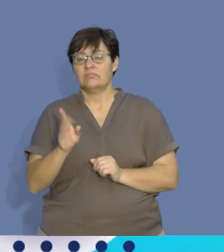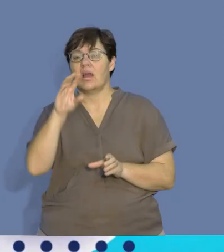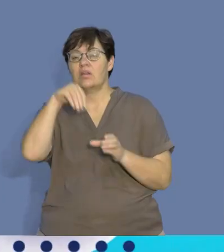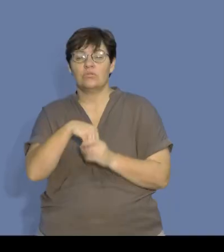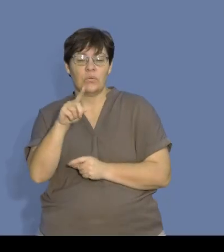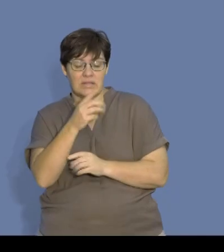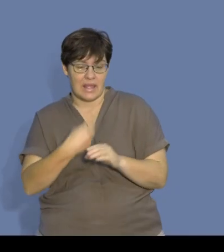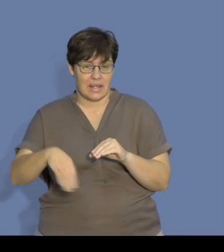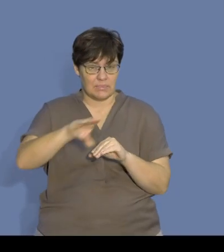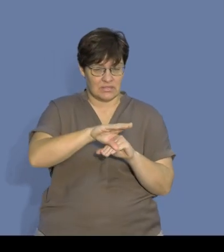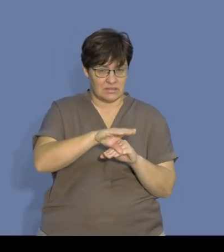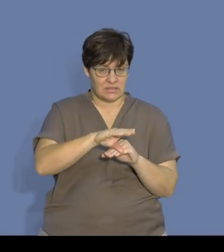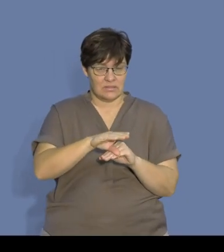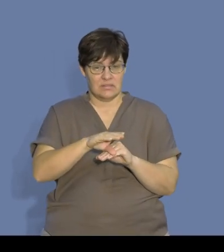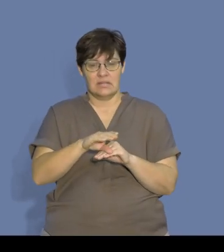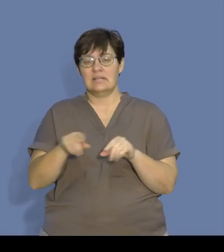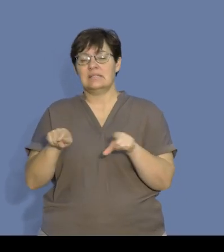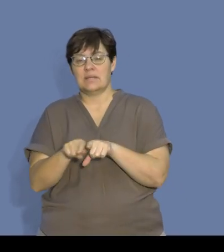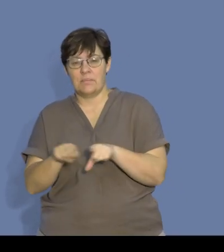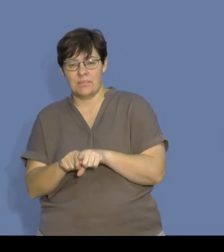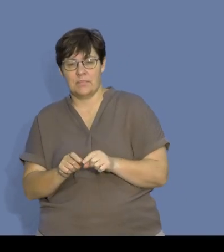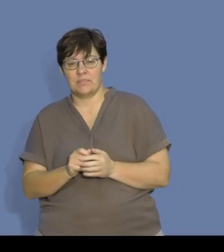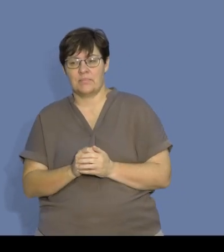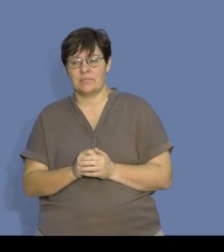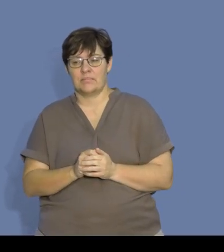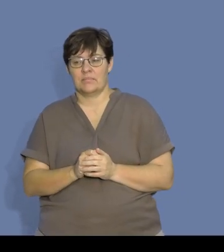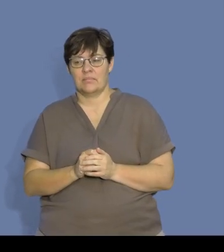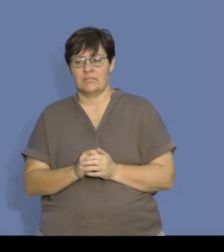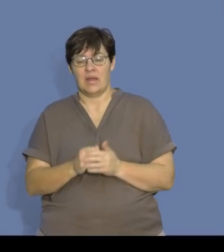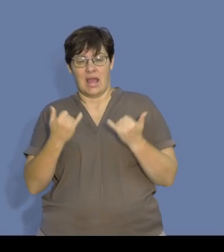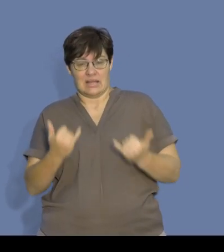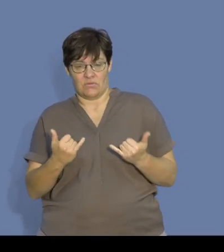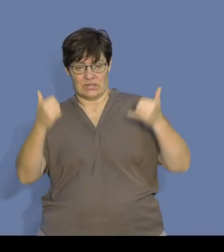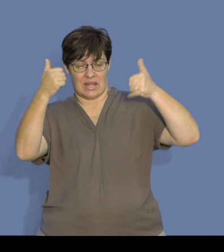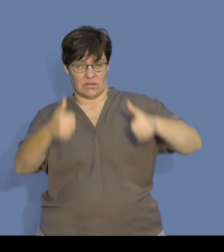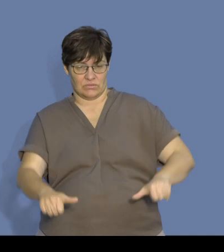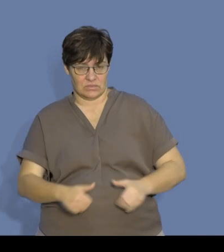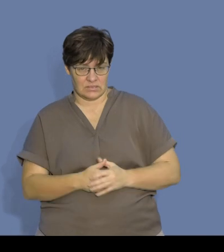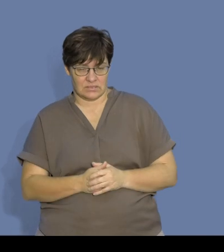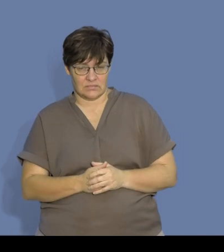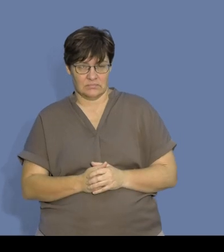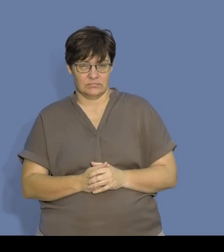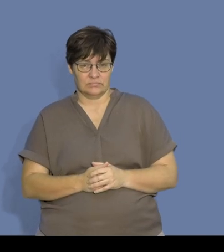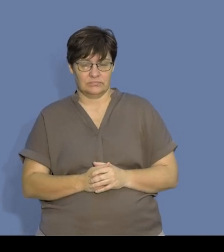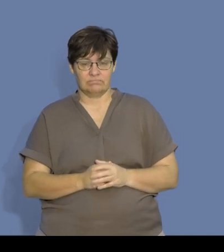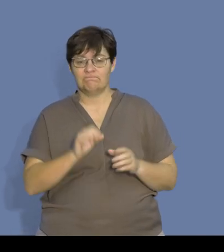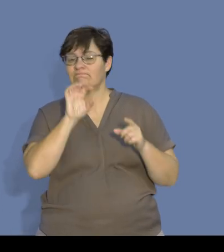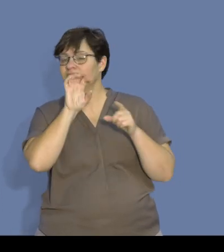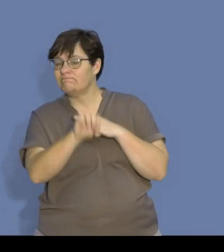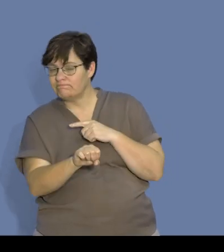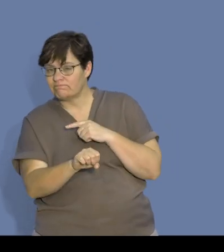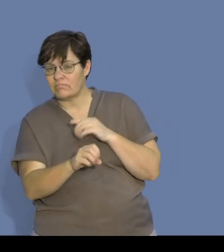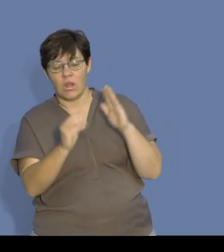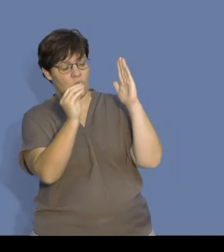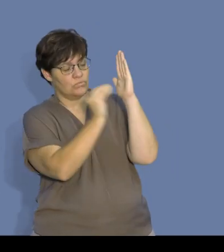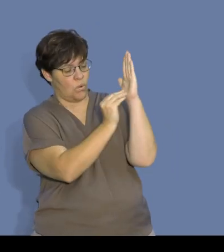to include capital as well as current accounts, and you're going to find that there will